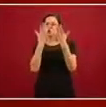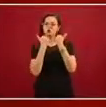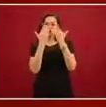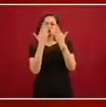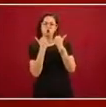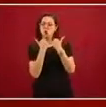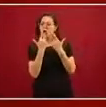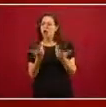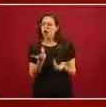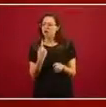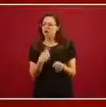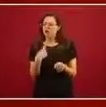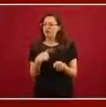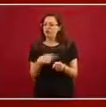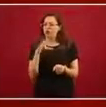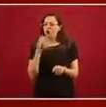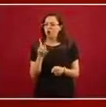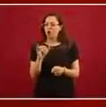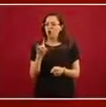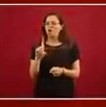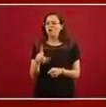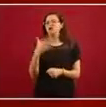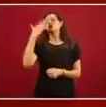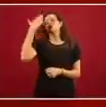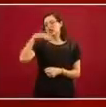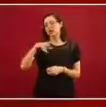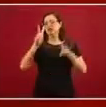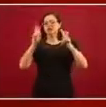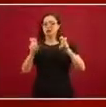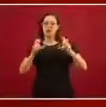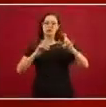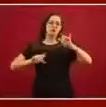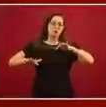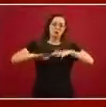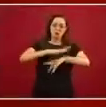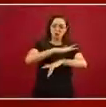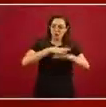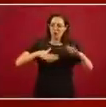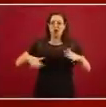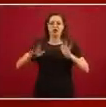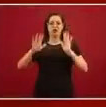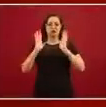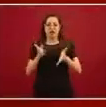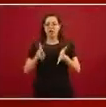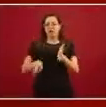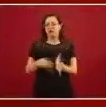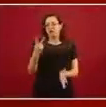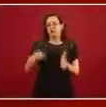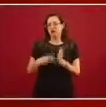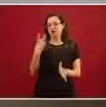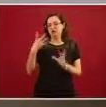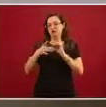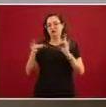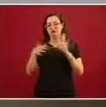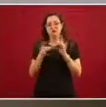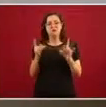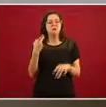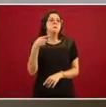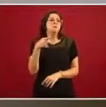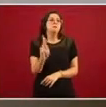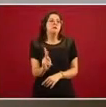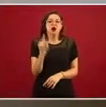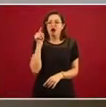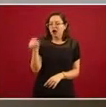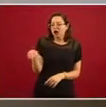I think it is a valid question. Why are these municipalities COVID-free? How are you ensuring to